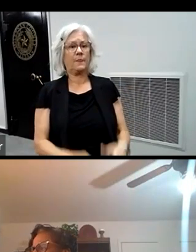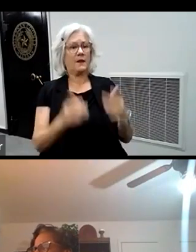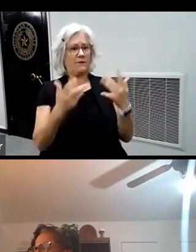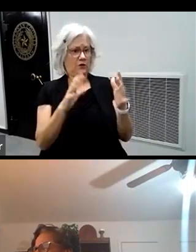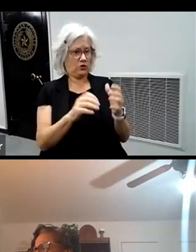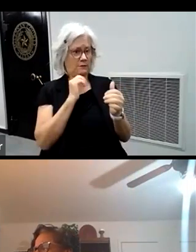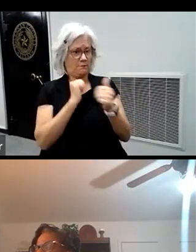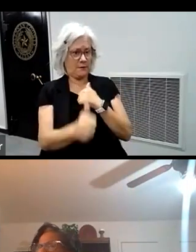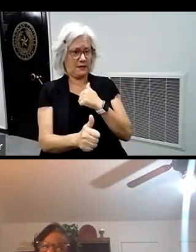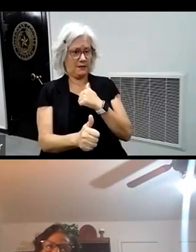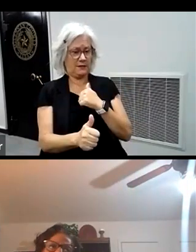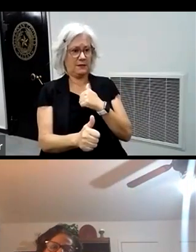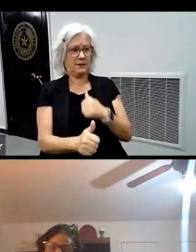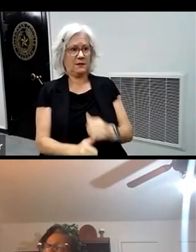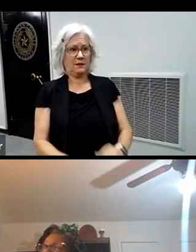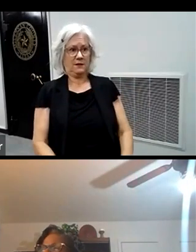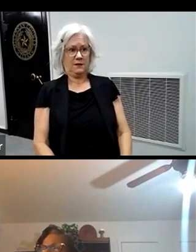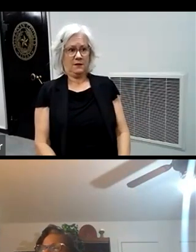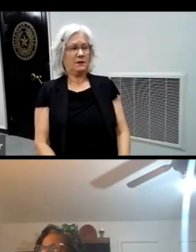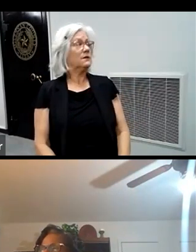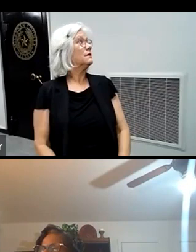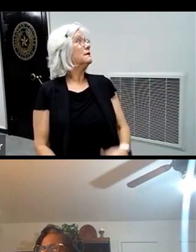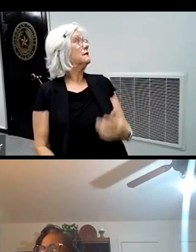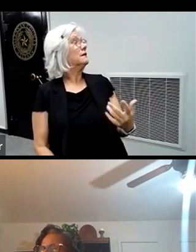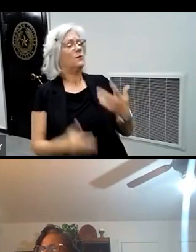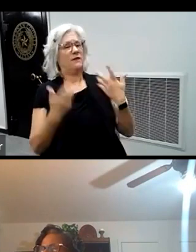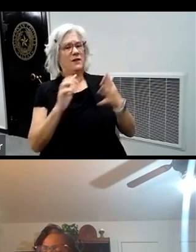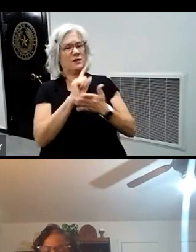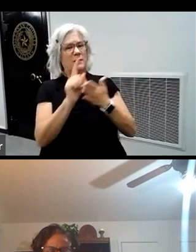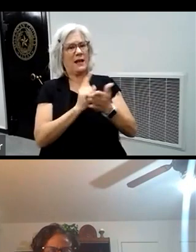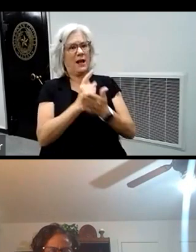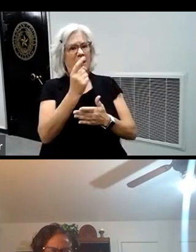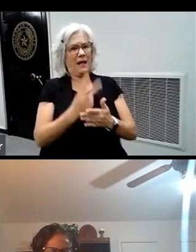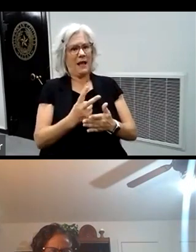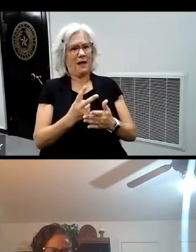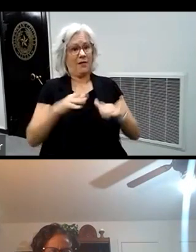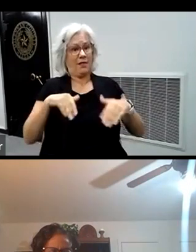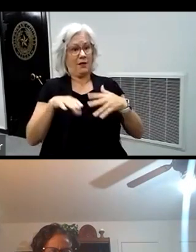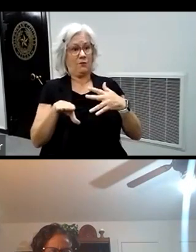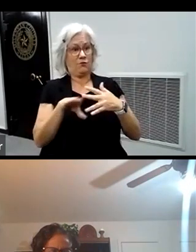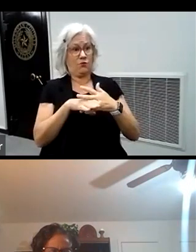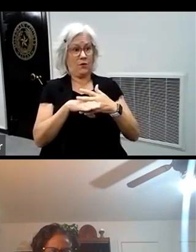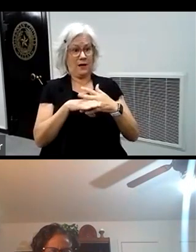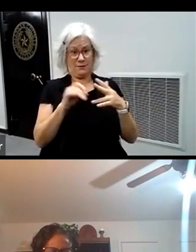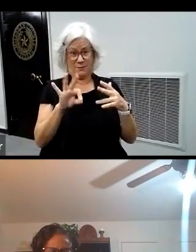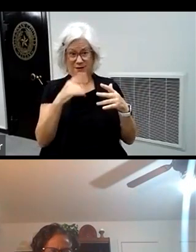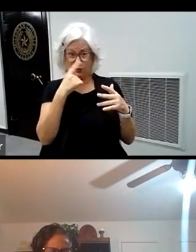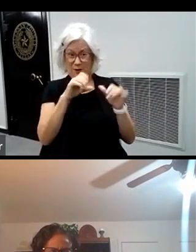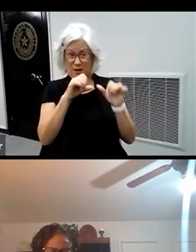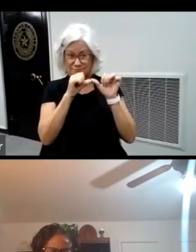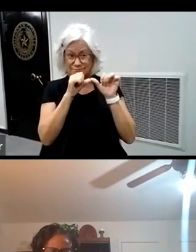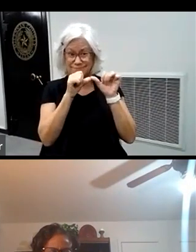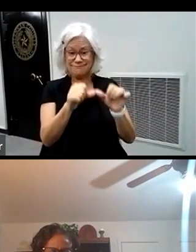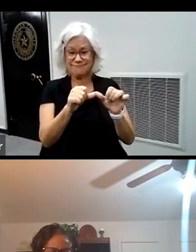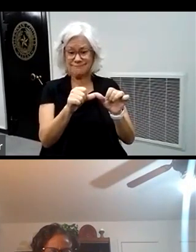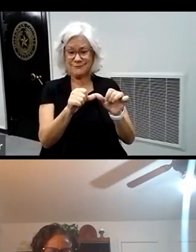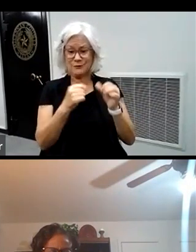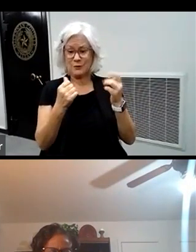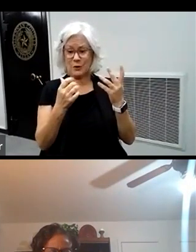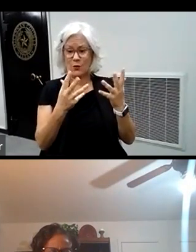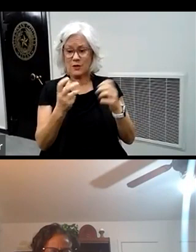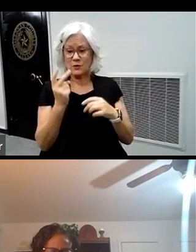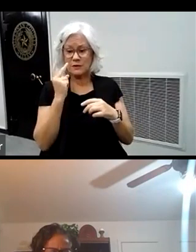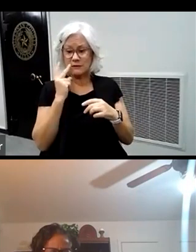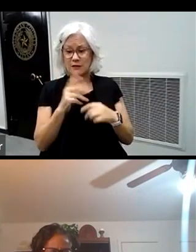Pass. I know we've gone about an hour and a half without a break, but I would like to squeeze in